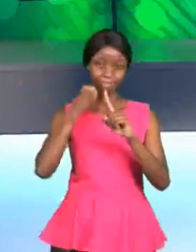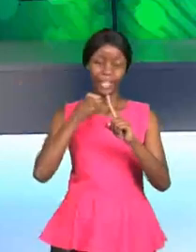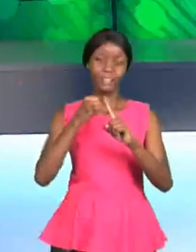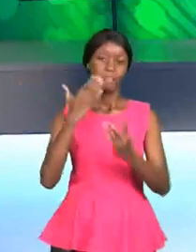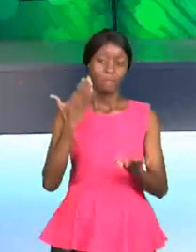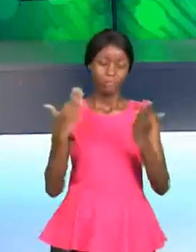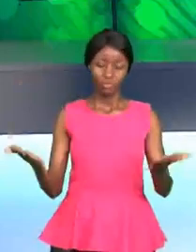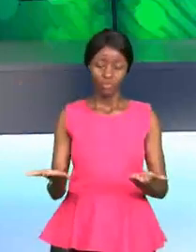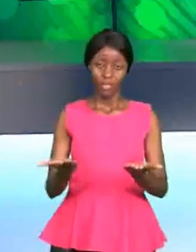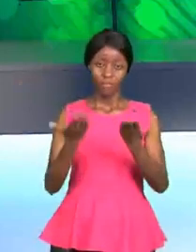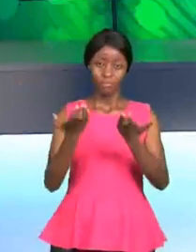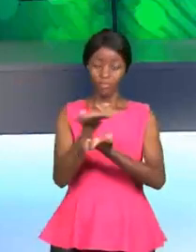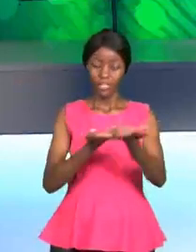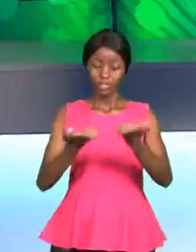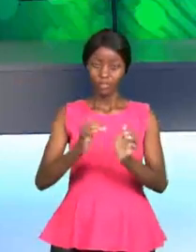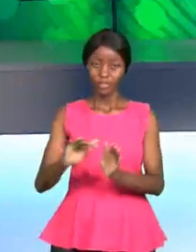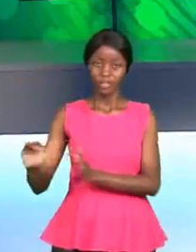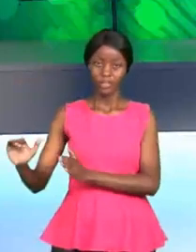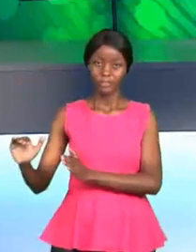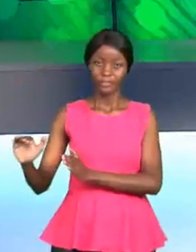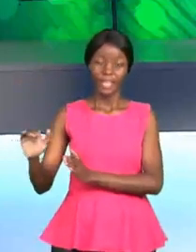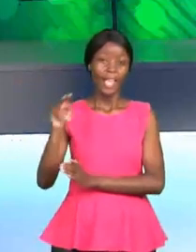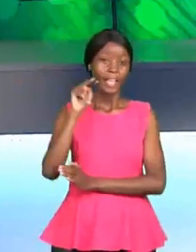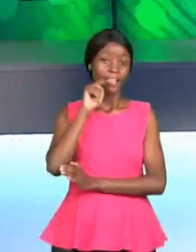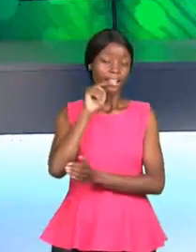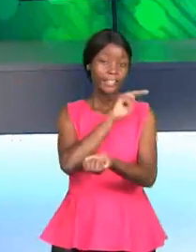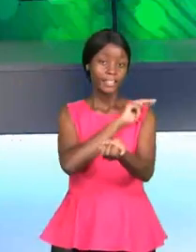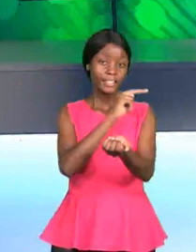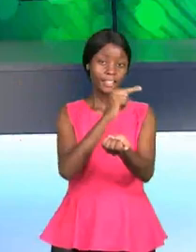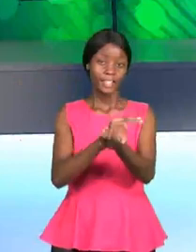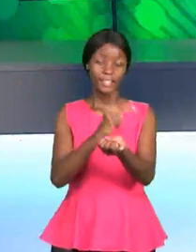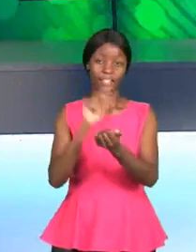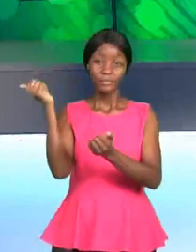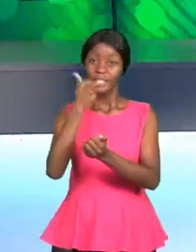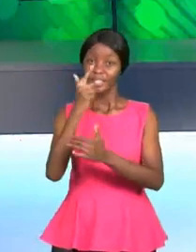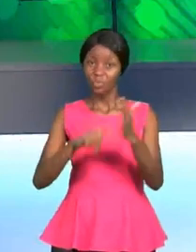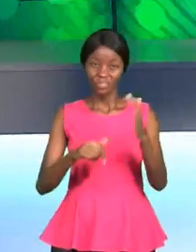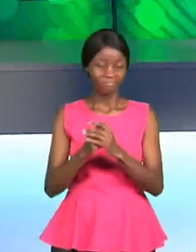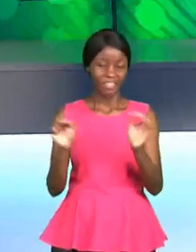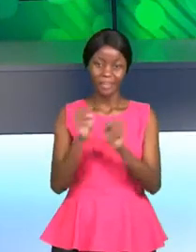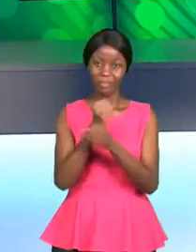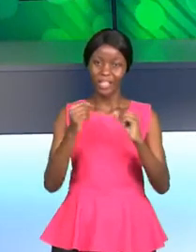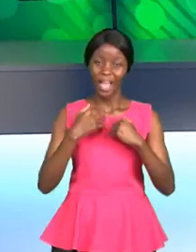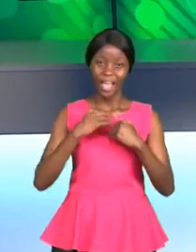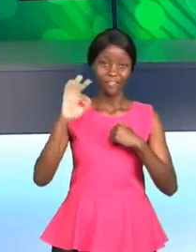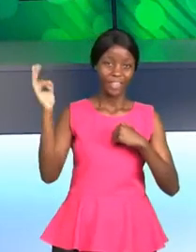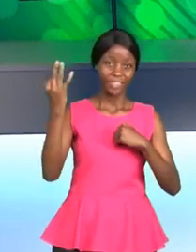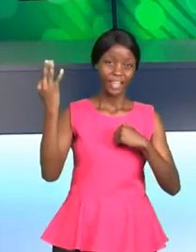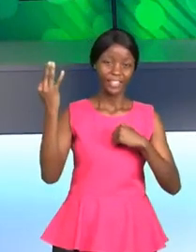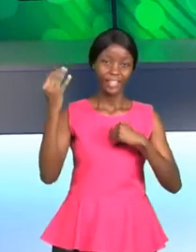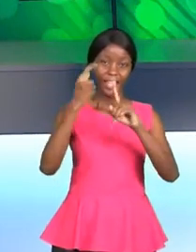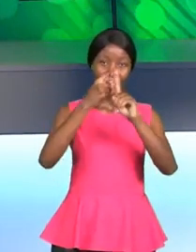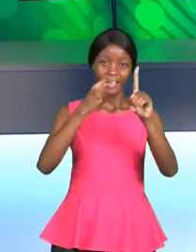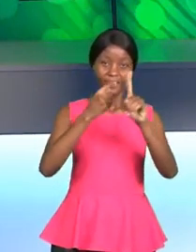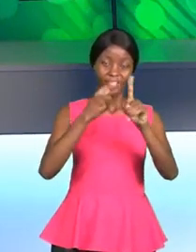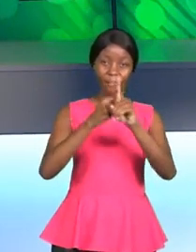economy. And Nigeria's President Muhammadu Buhari confirms that he will not seek a third term in office at the end of